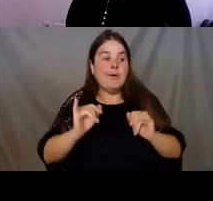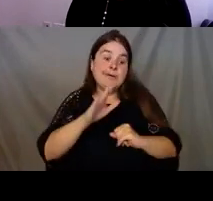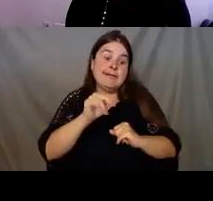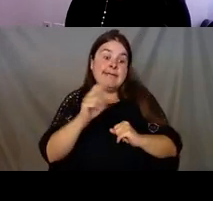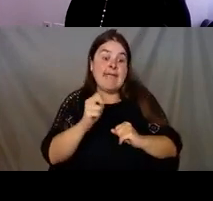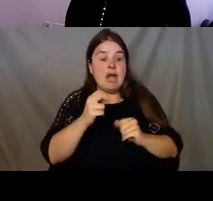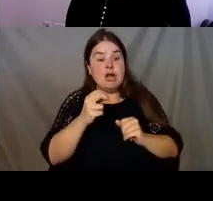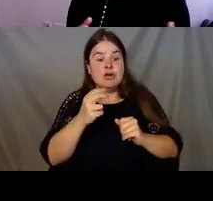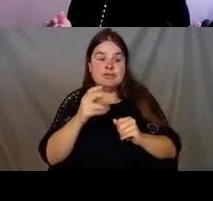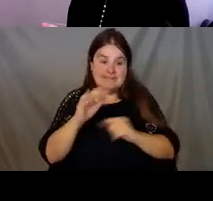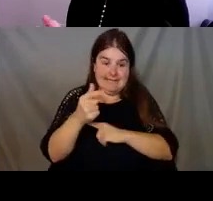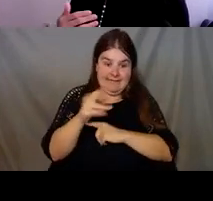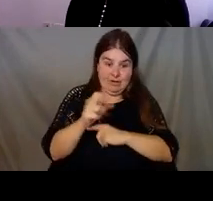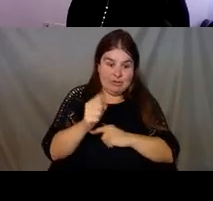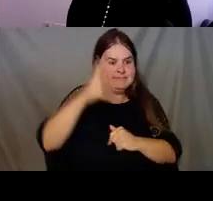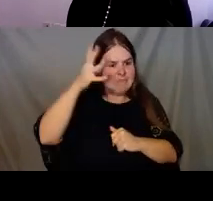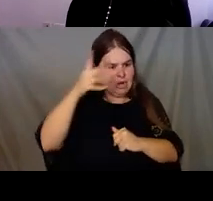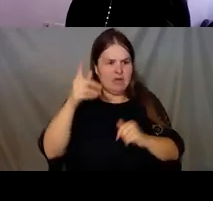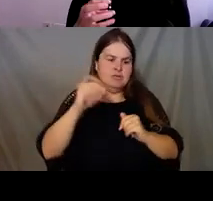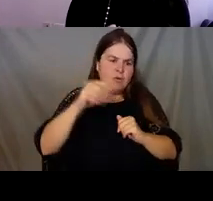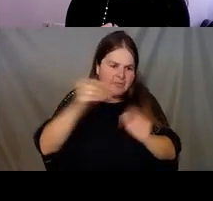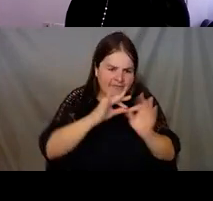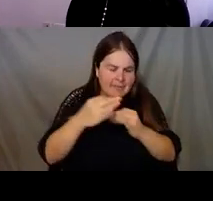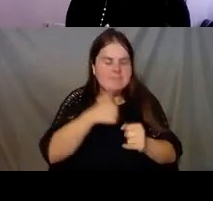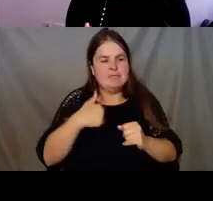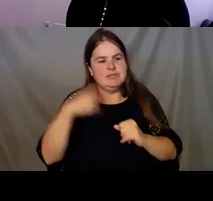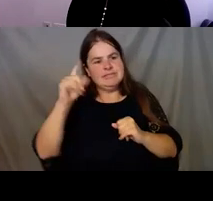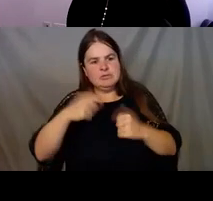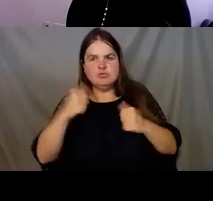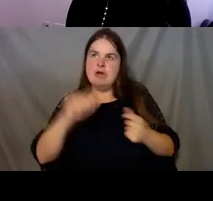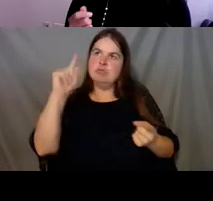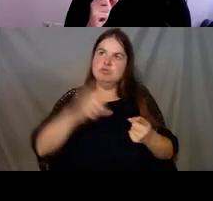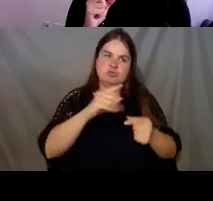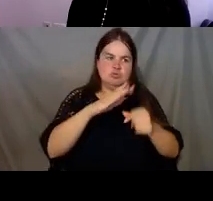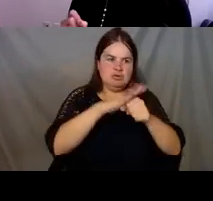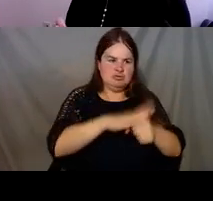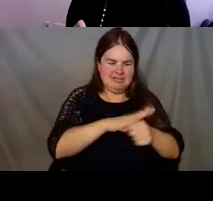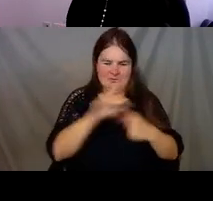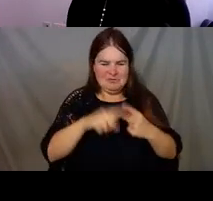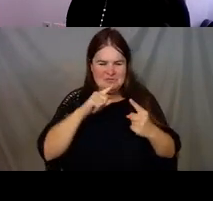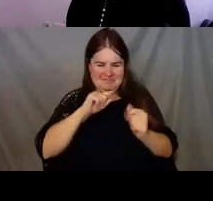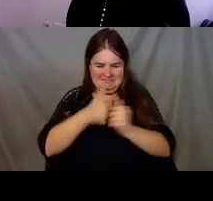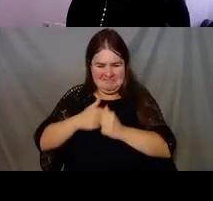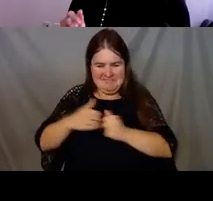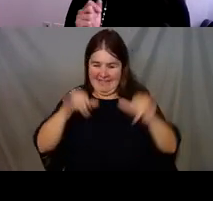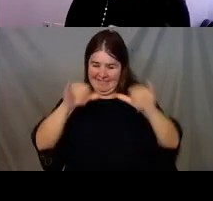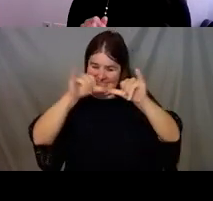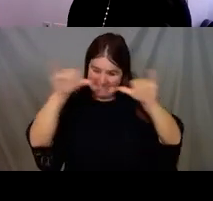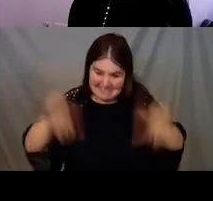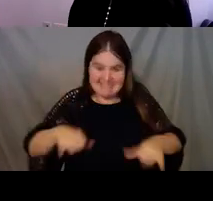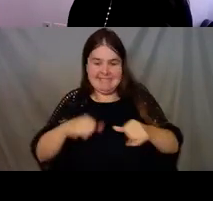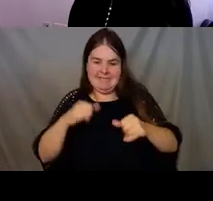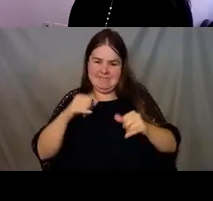reduction techniques, when there are clearly systemic inequalities in place that will always dilute the effects of